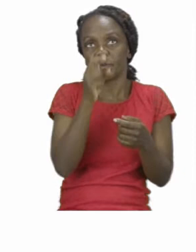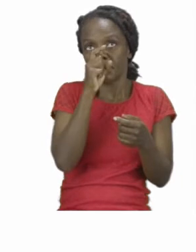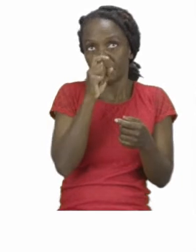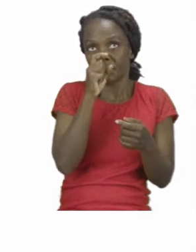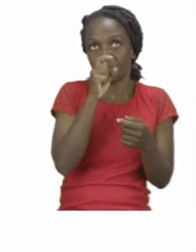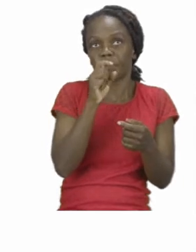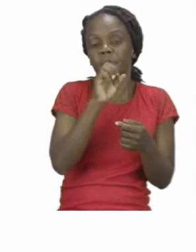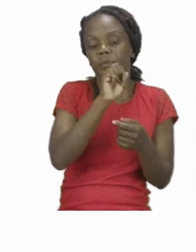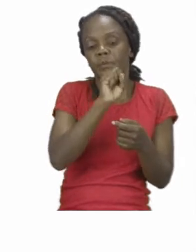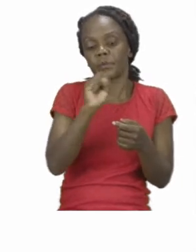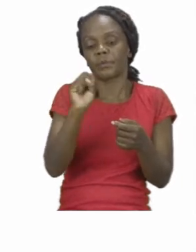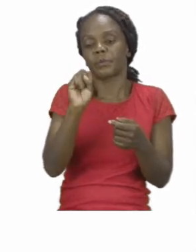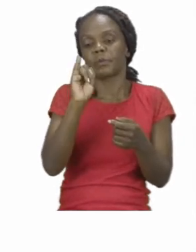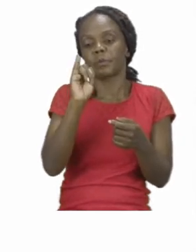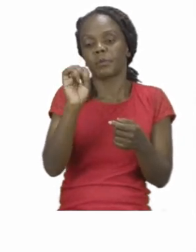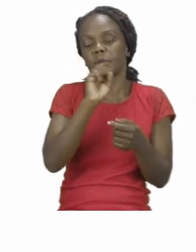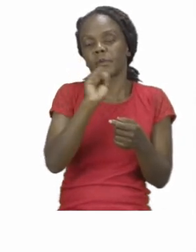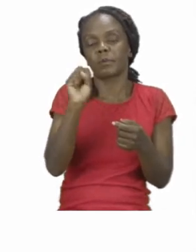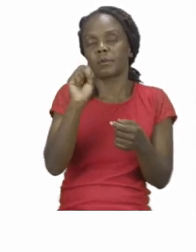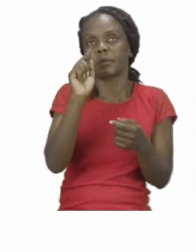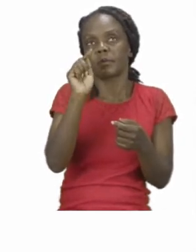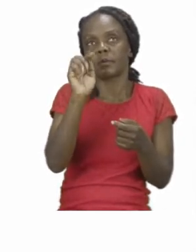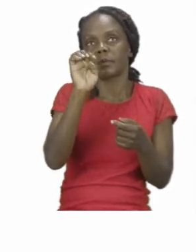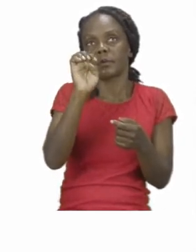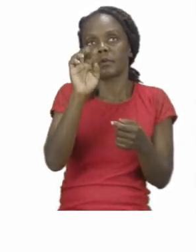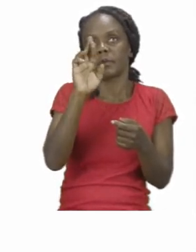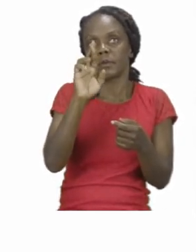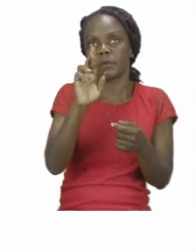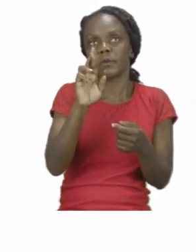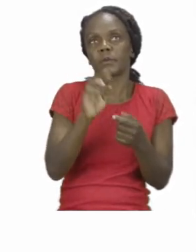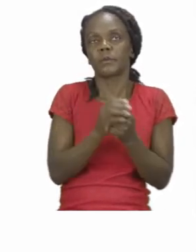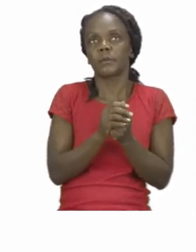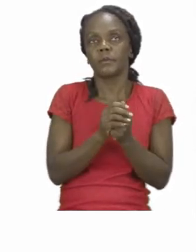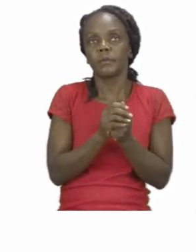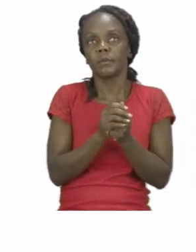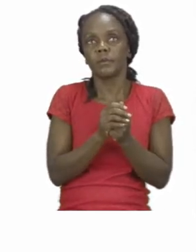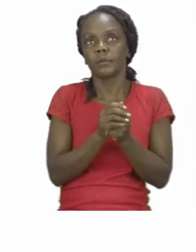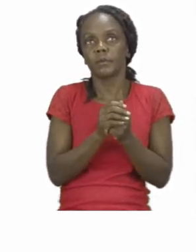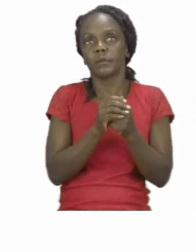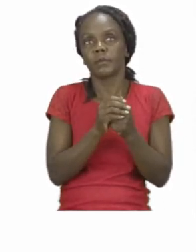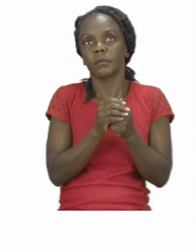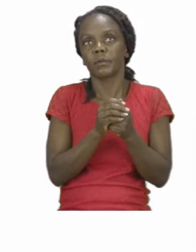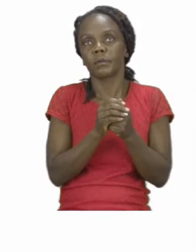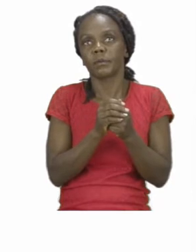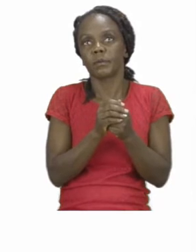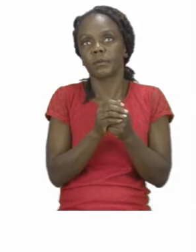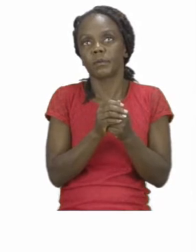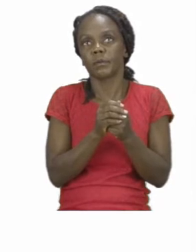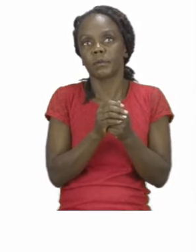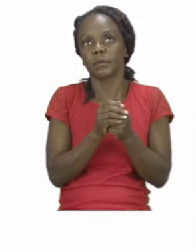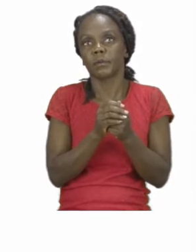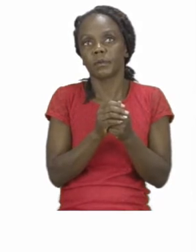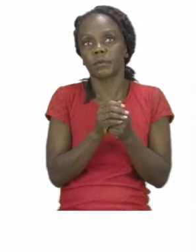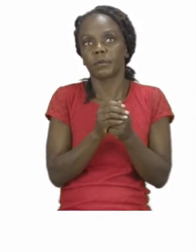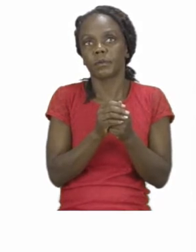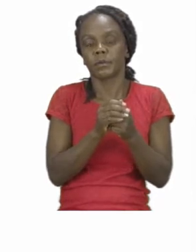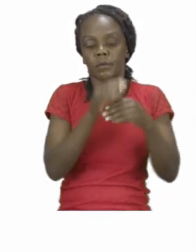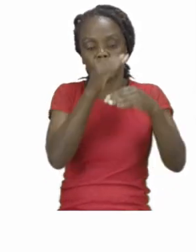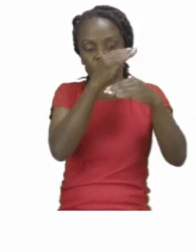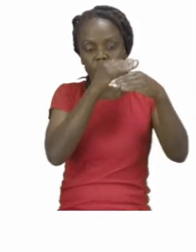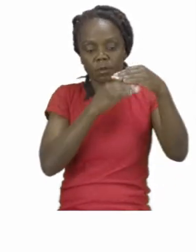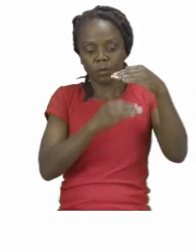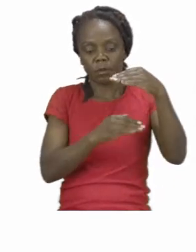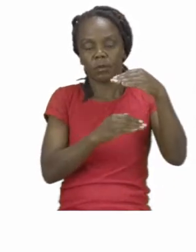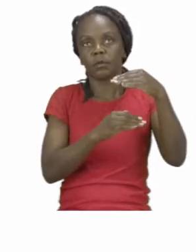Good job. The next one is of a father.